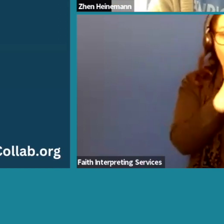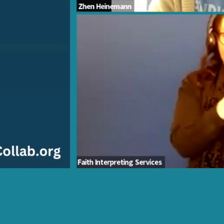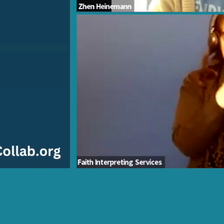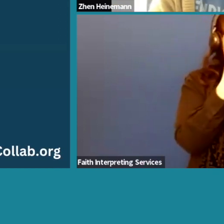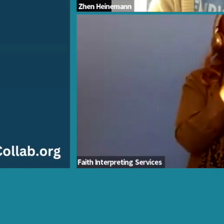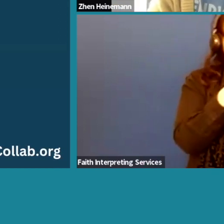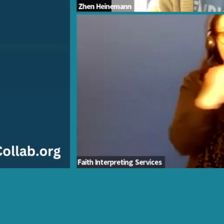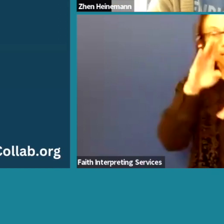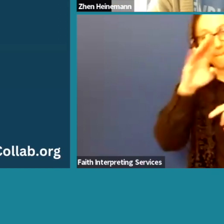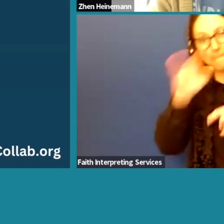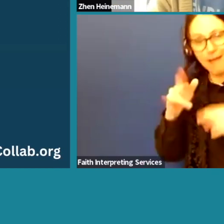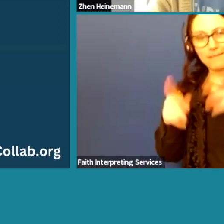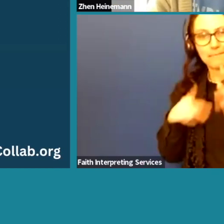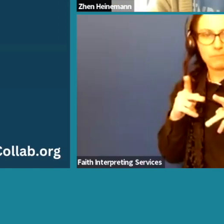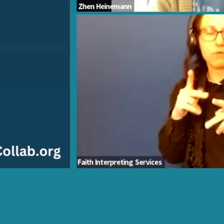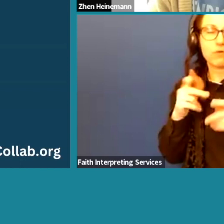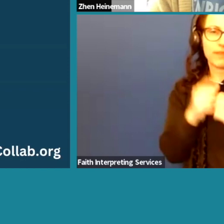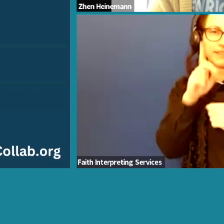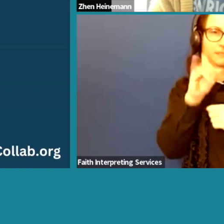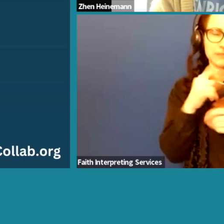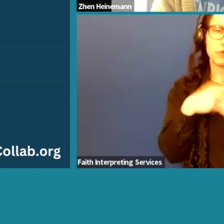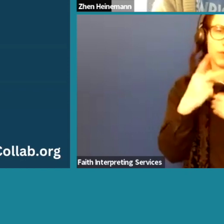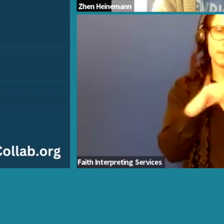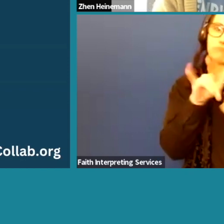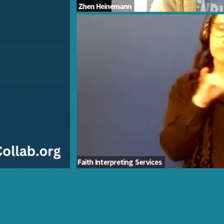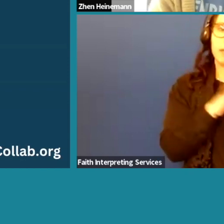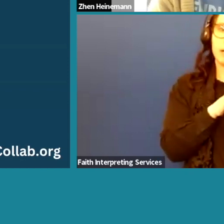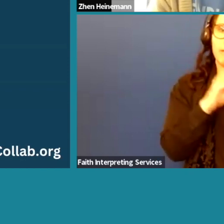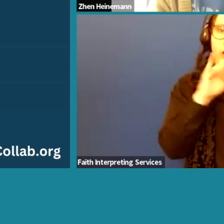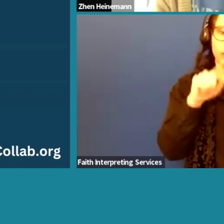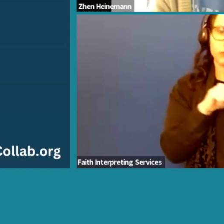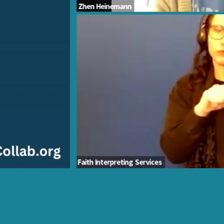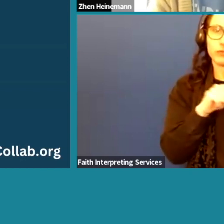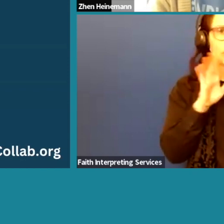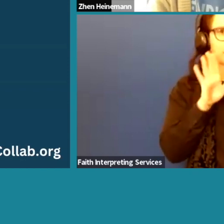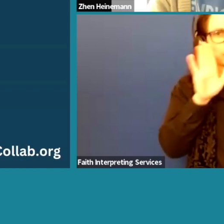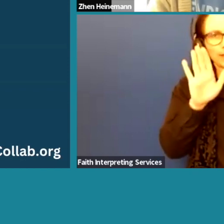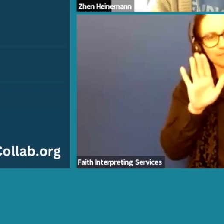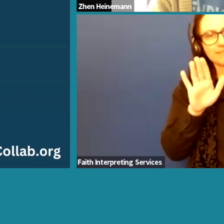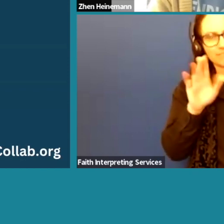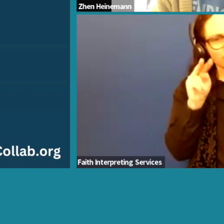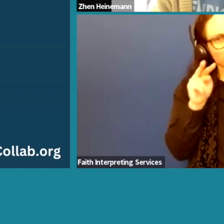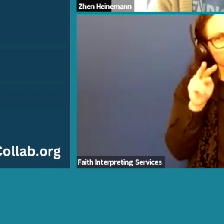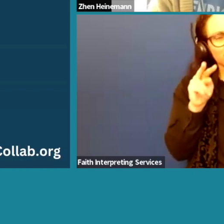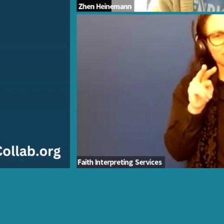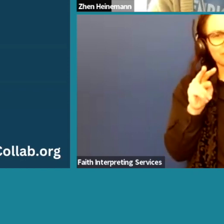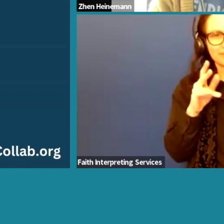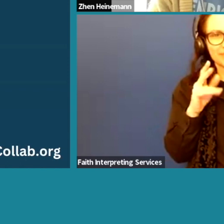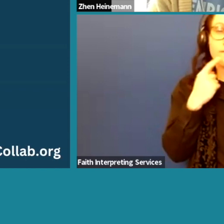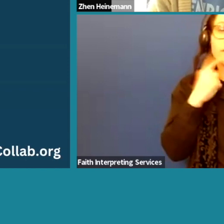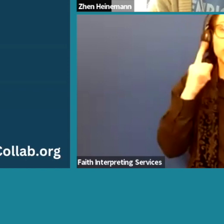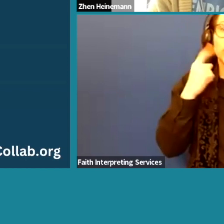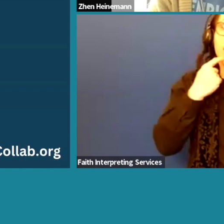people with disabilities. That program is going to be in mid-March, and it's going to be fantastic. Stay tuned for the official announcement coming